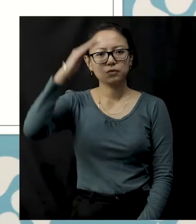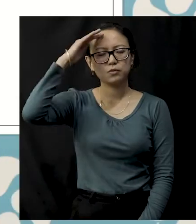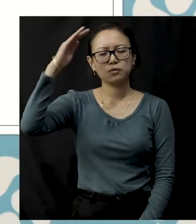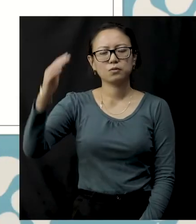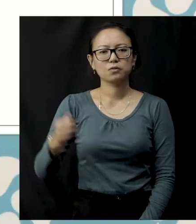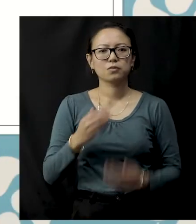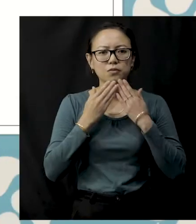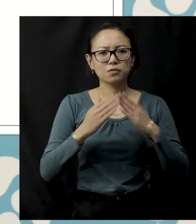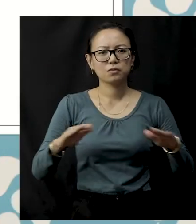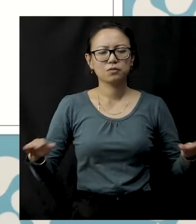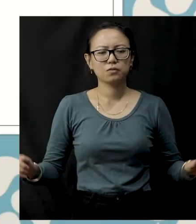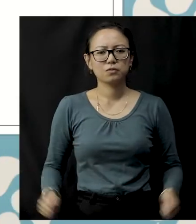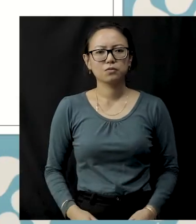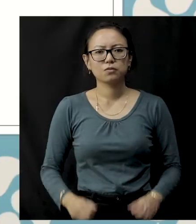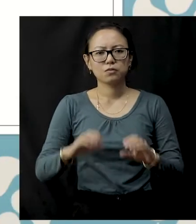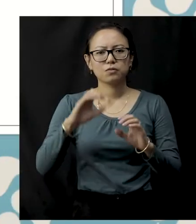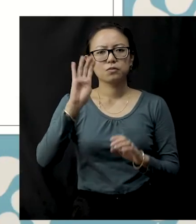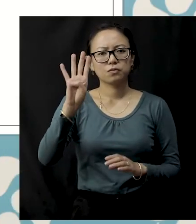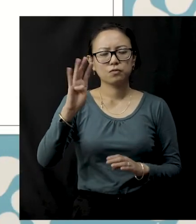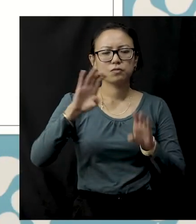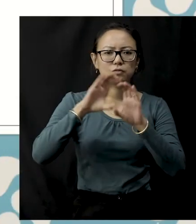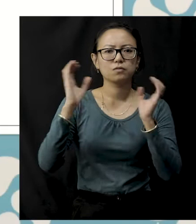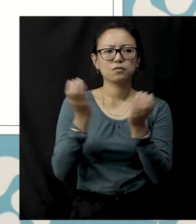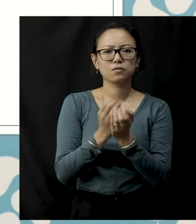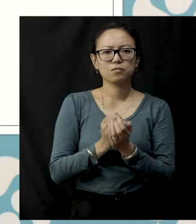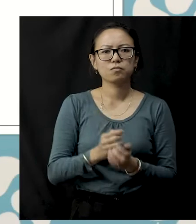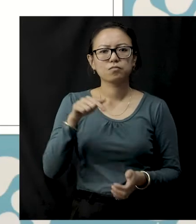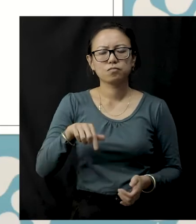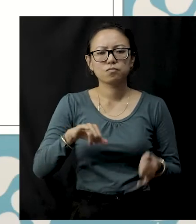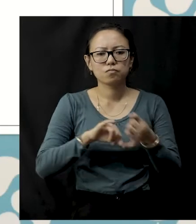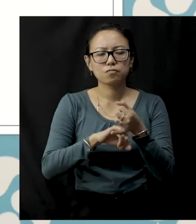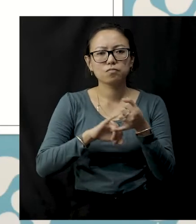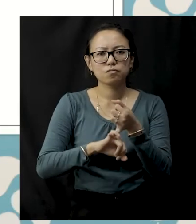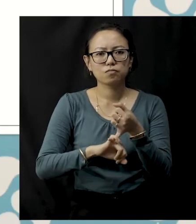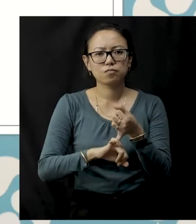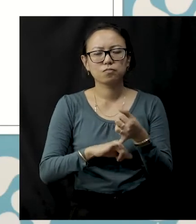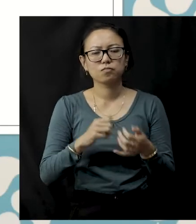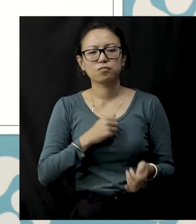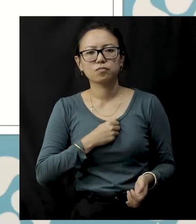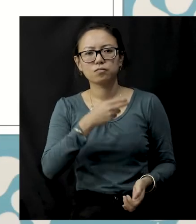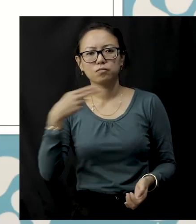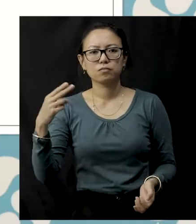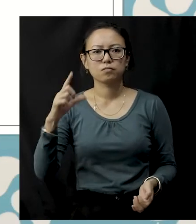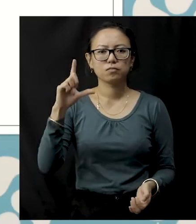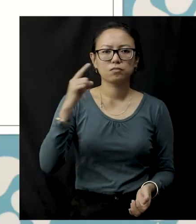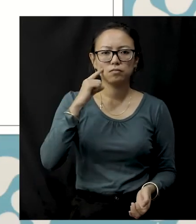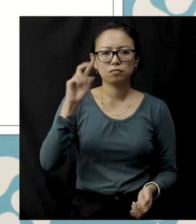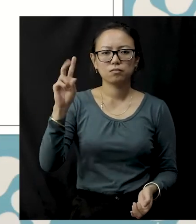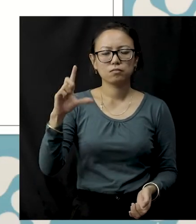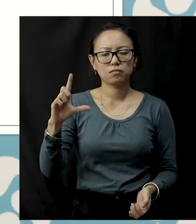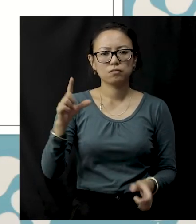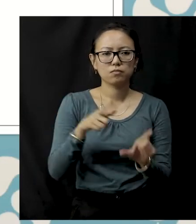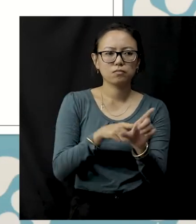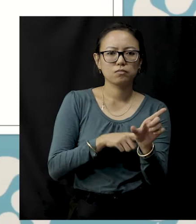Hello, my dear students of class 4. This is your social science teacher, Lily Case, and today we